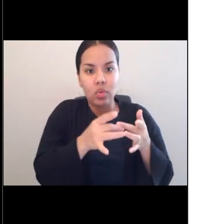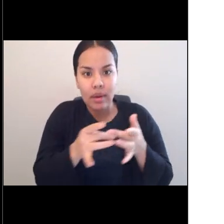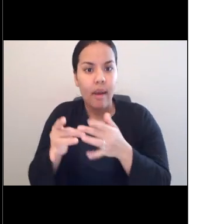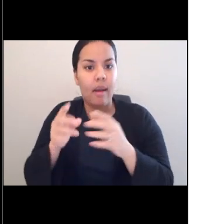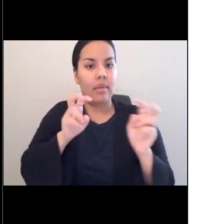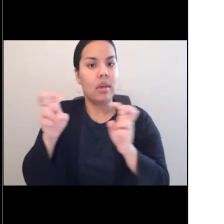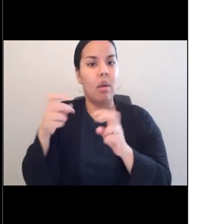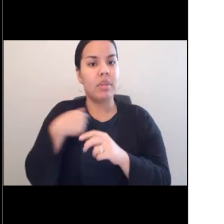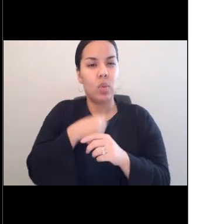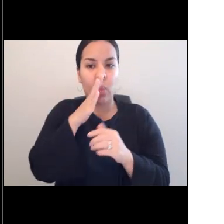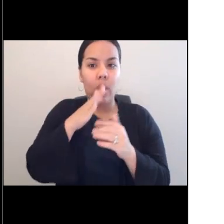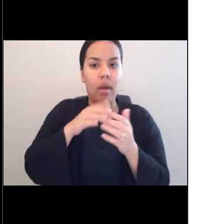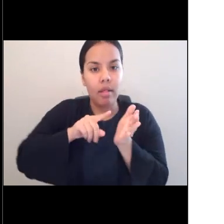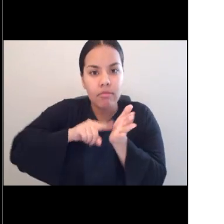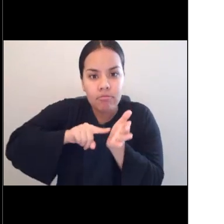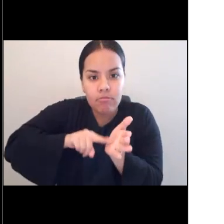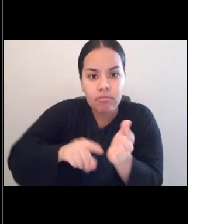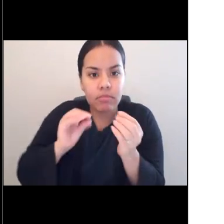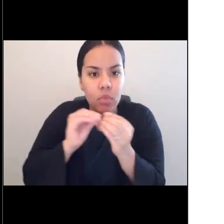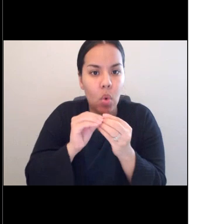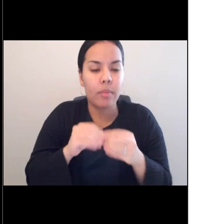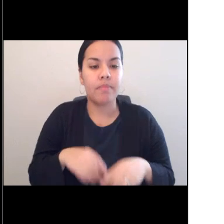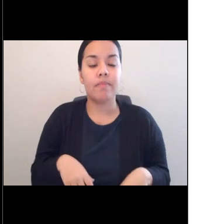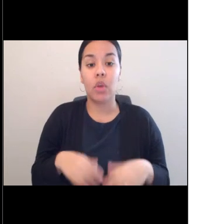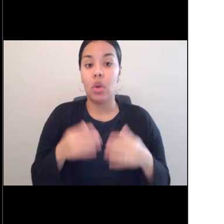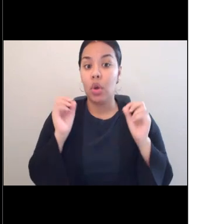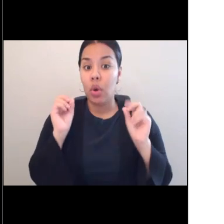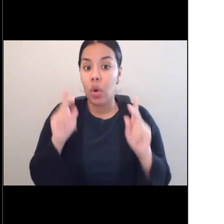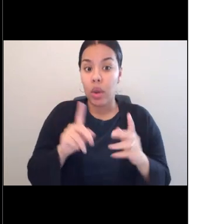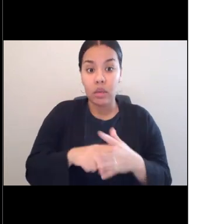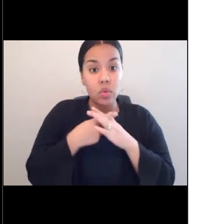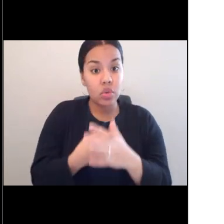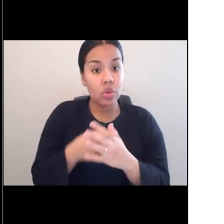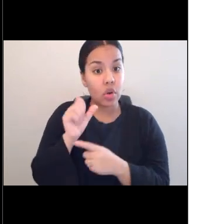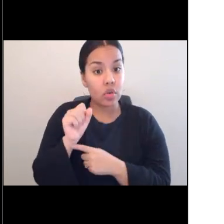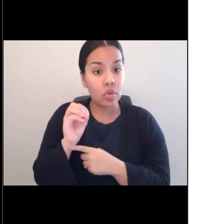into. Okay, so to start, social media.